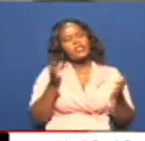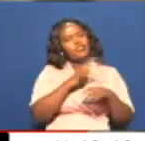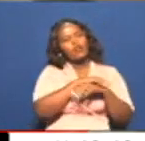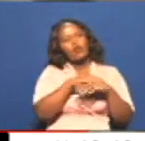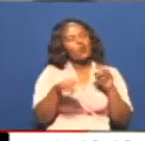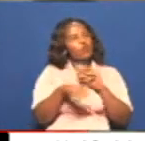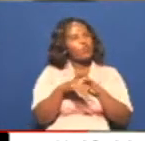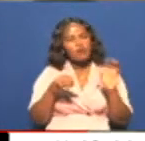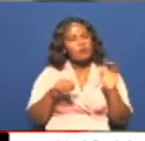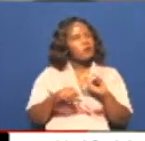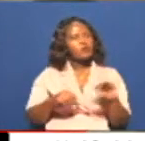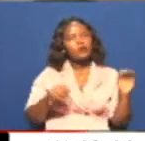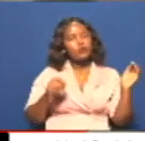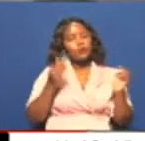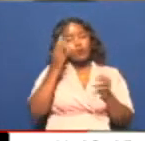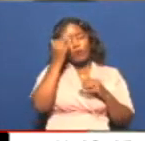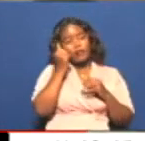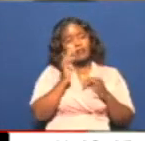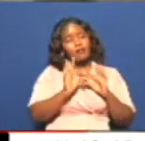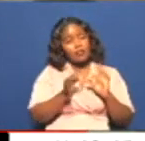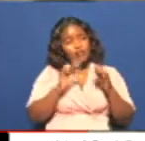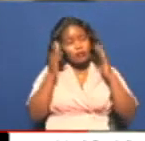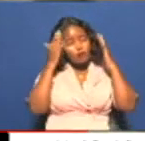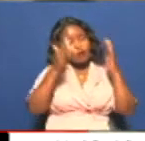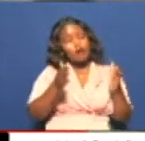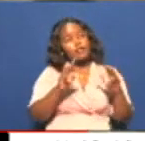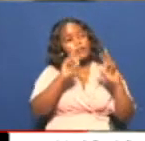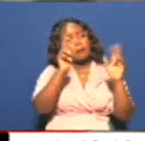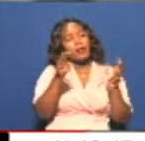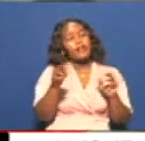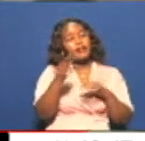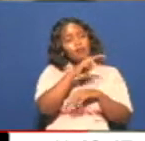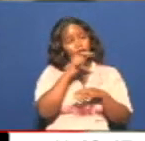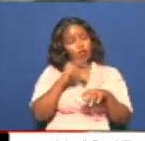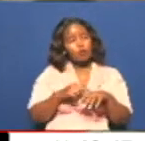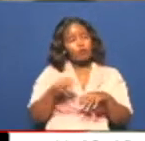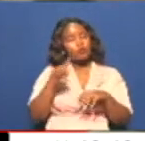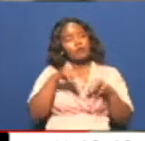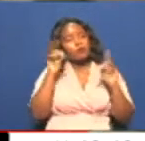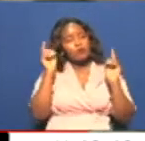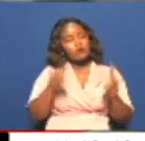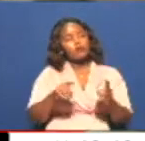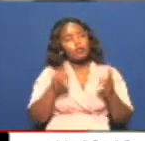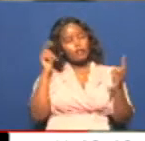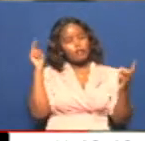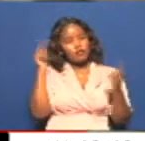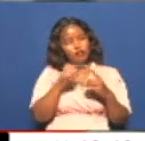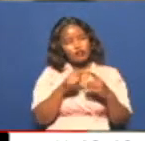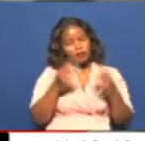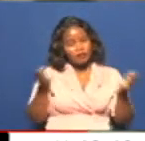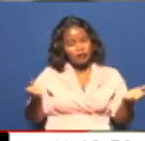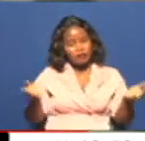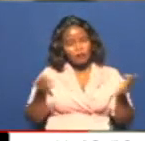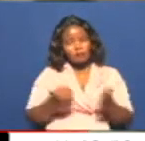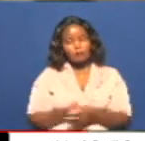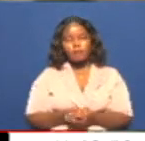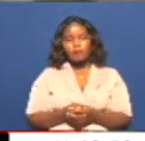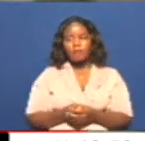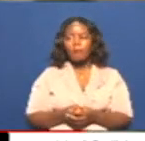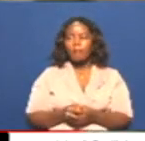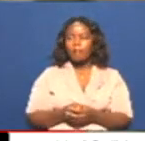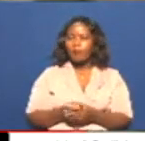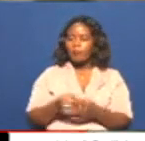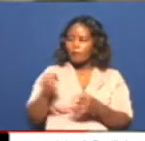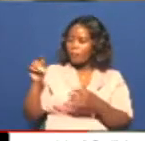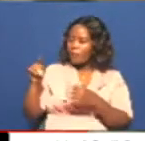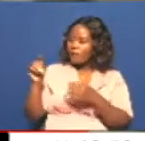because if we are talking about matters national, we should be objective as leaders. Yeah, you know, this is something that has happened